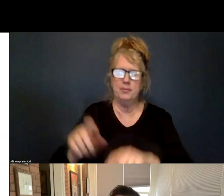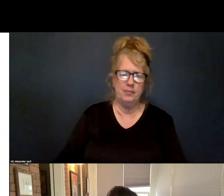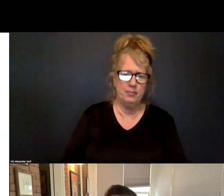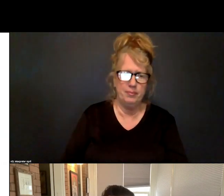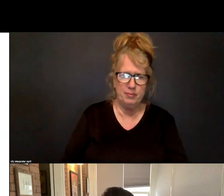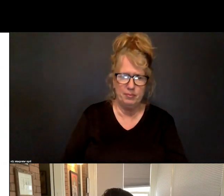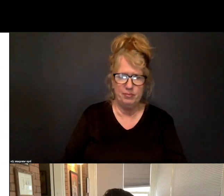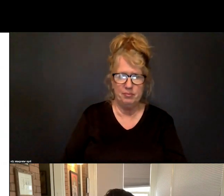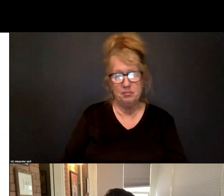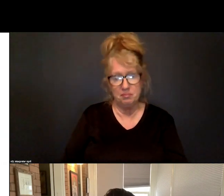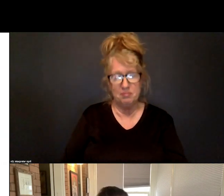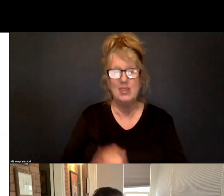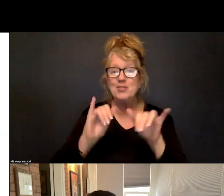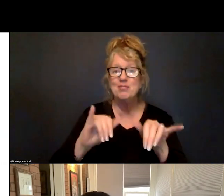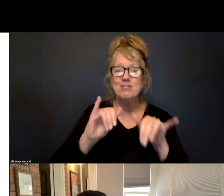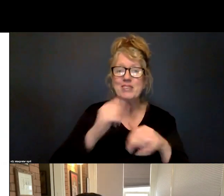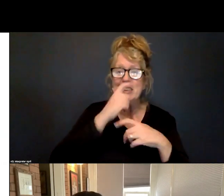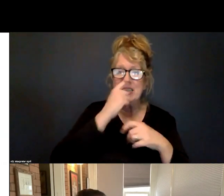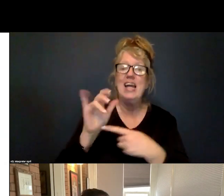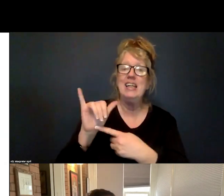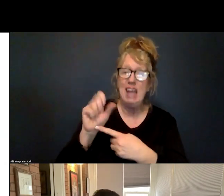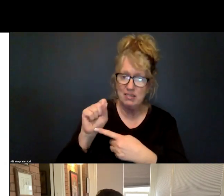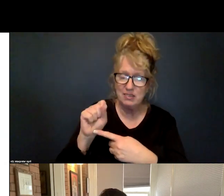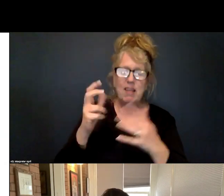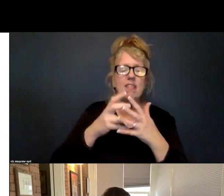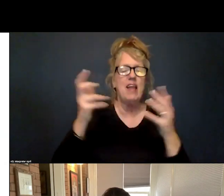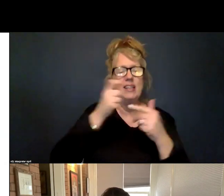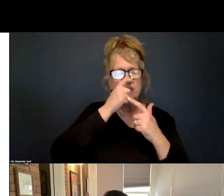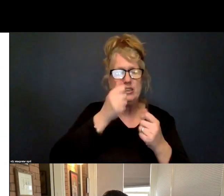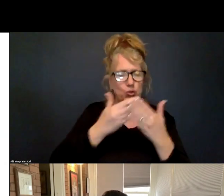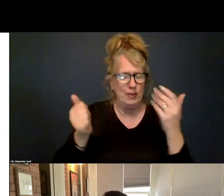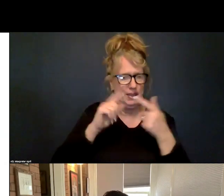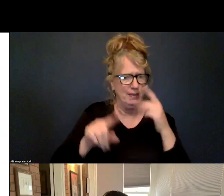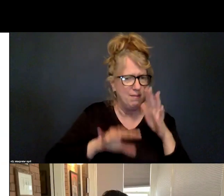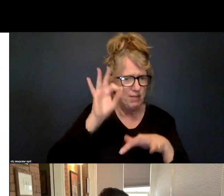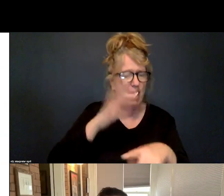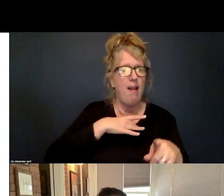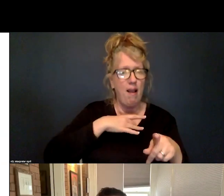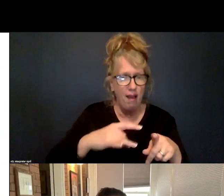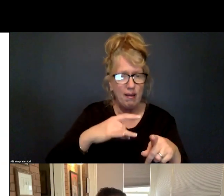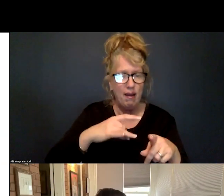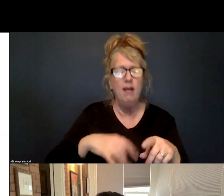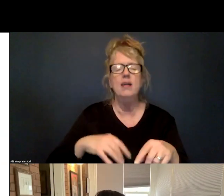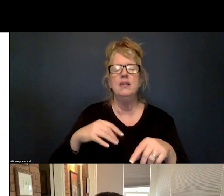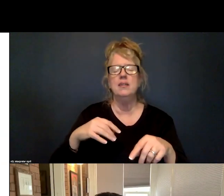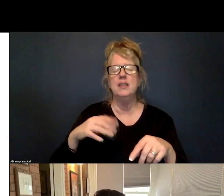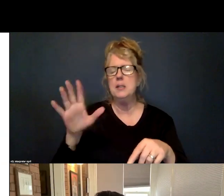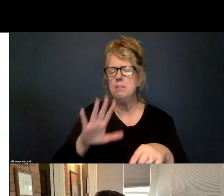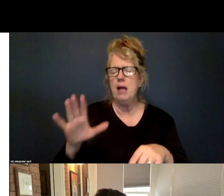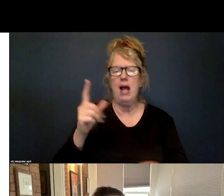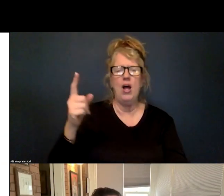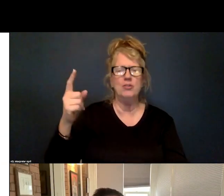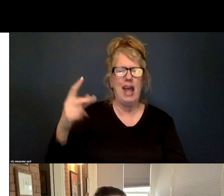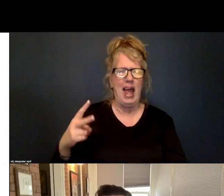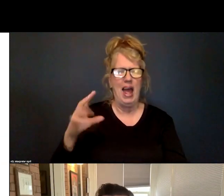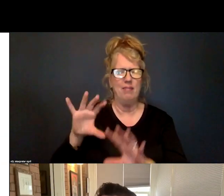think's just as interesting, which is, yes, there was lots of interesting things that they found and liked about it, but about half of